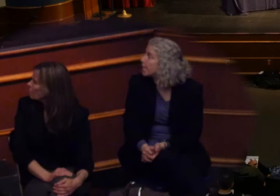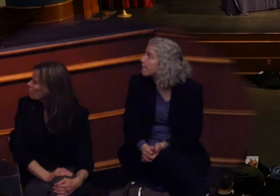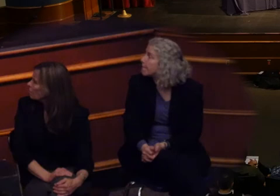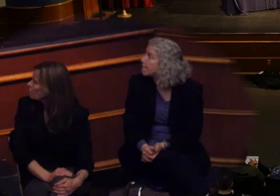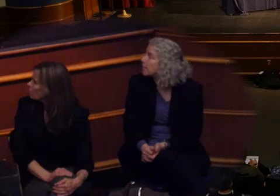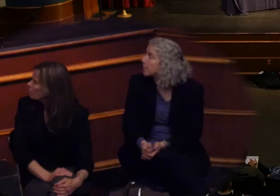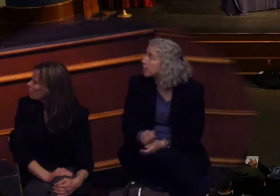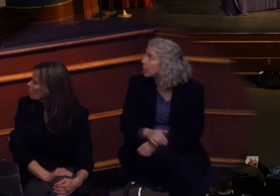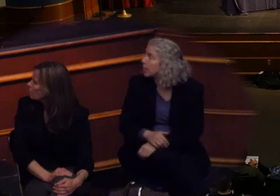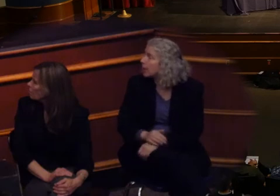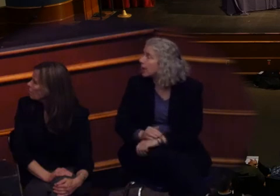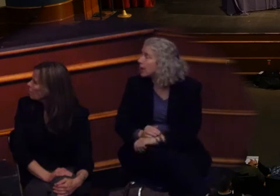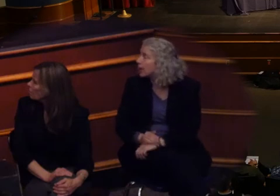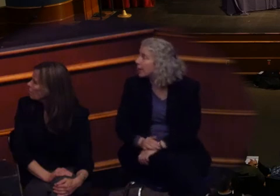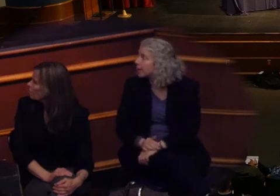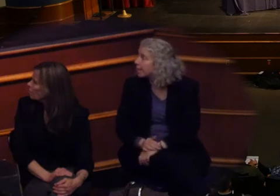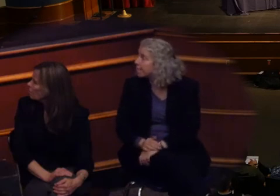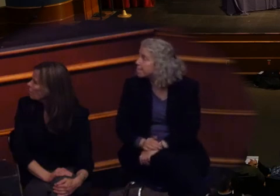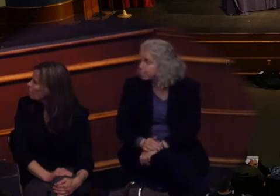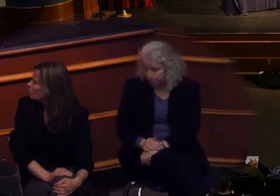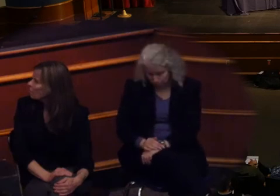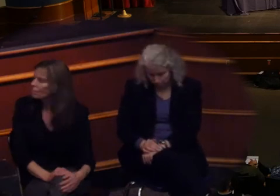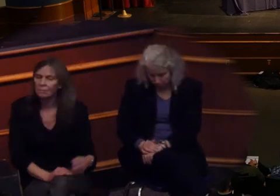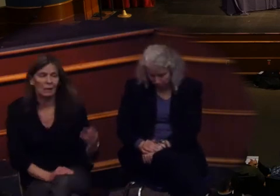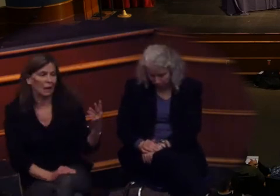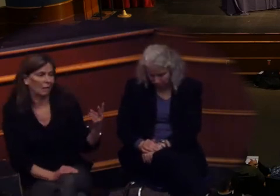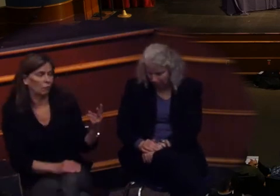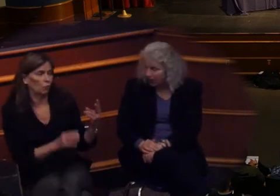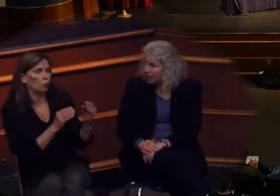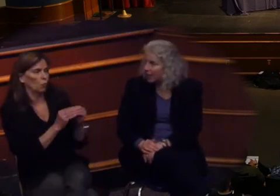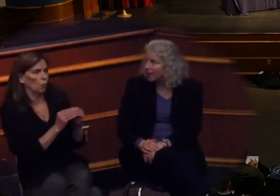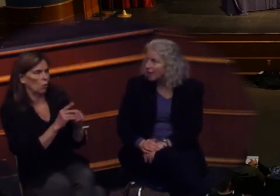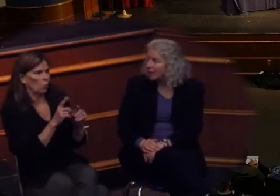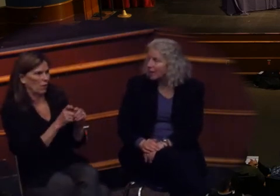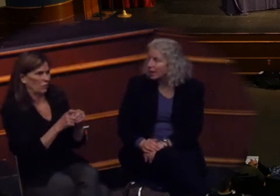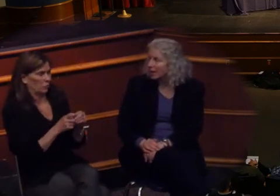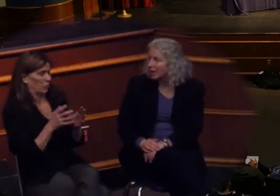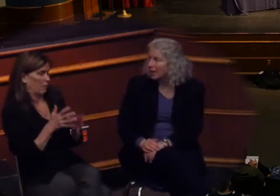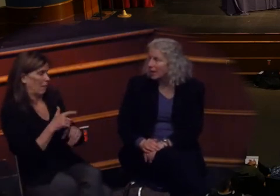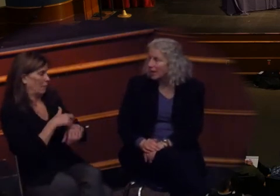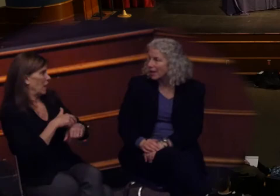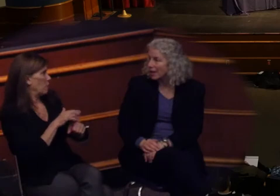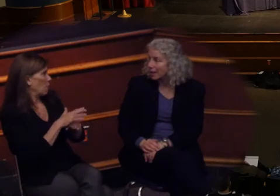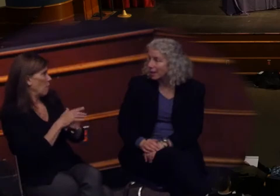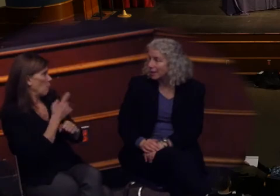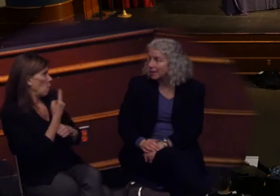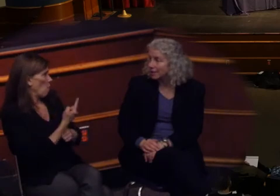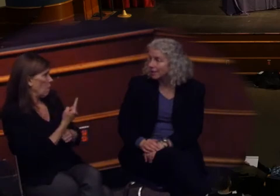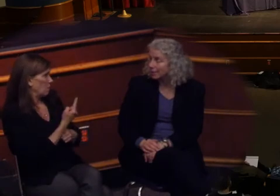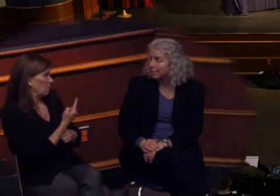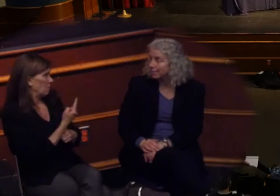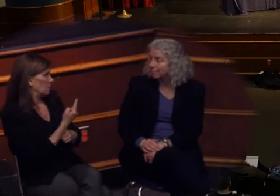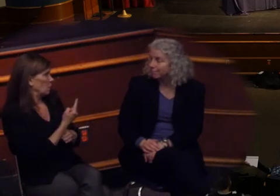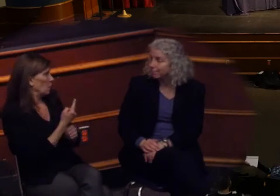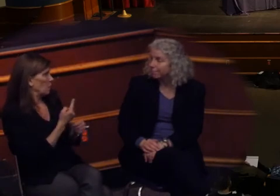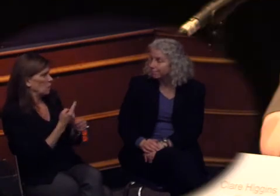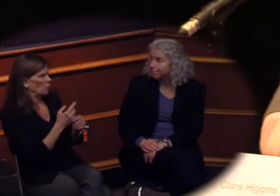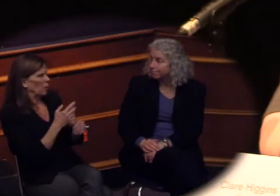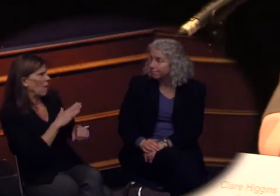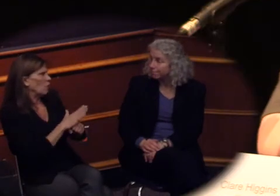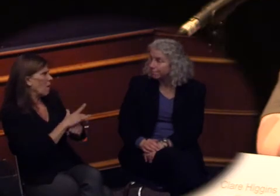I have really two more questions, but there may be only time we want to give you all the time to wind up. So